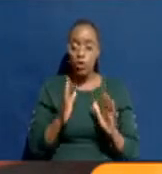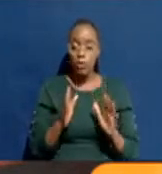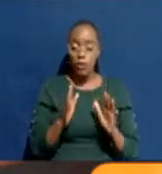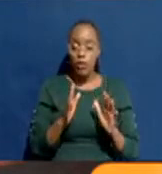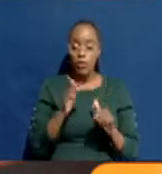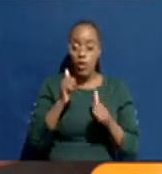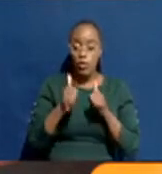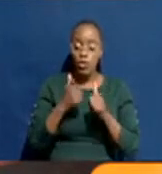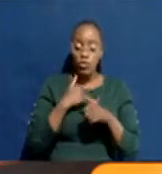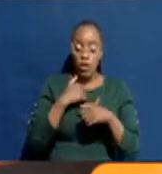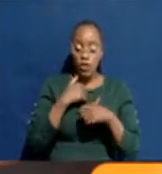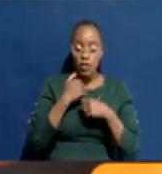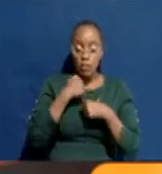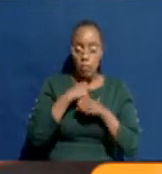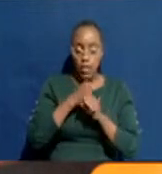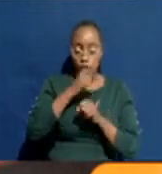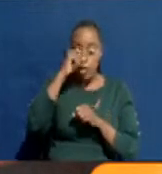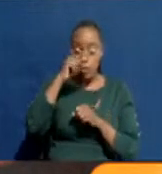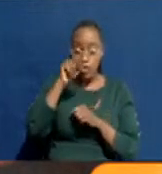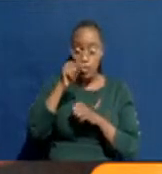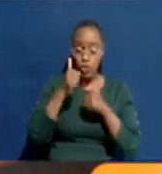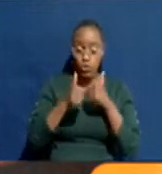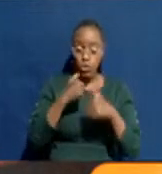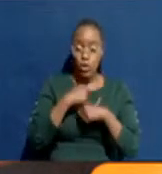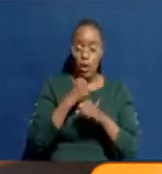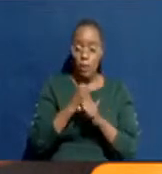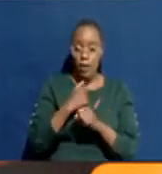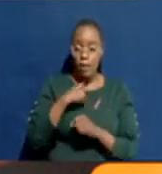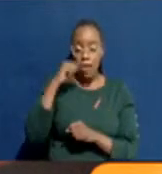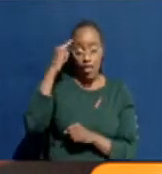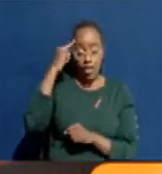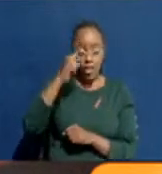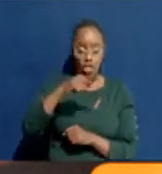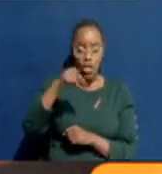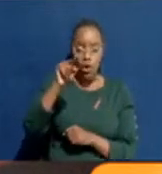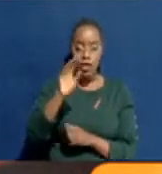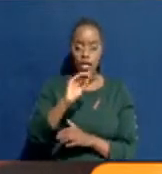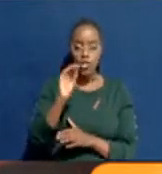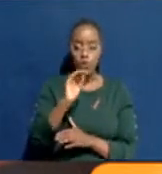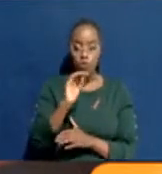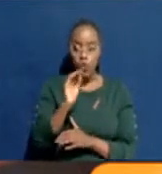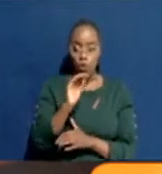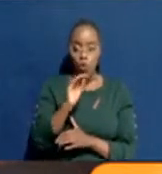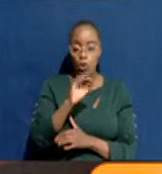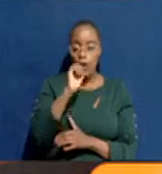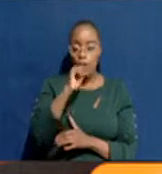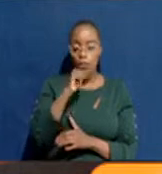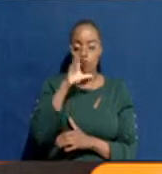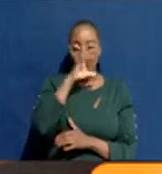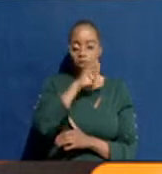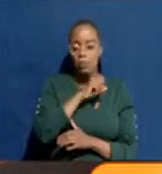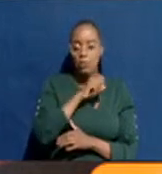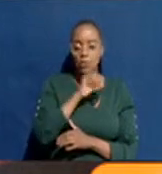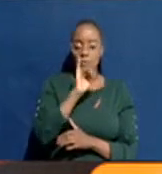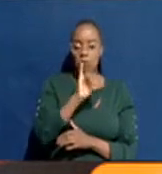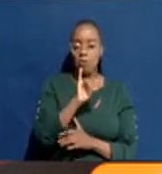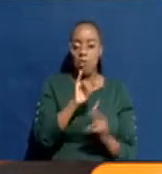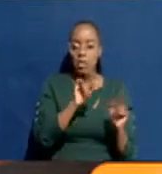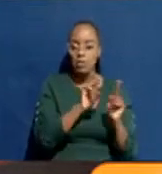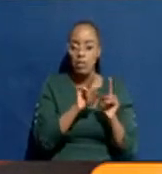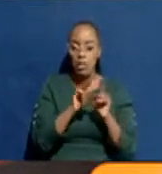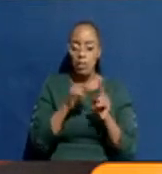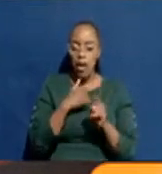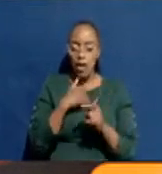policies that you are making. And therefore, I don't think it is right to assume a high tower kind of